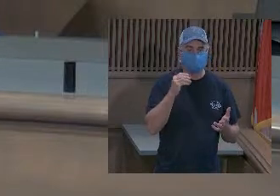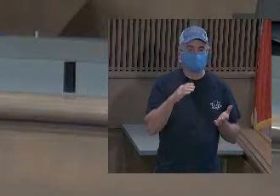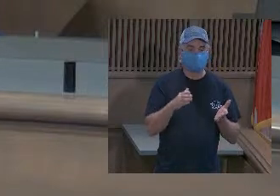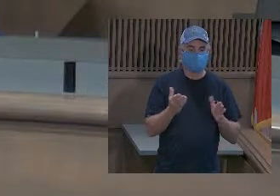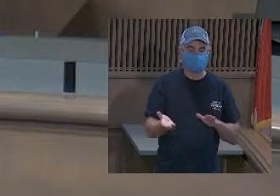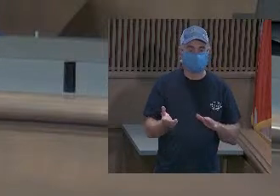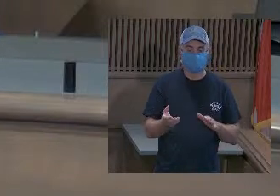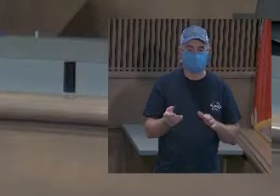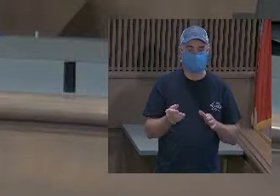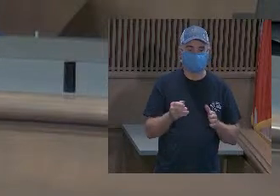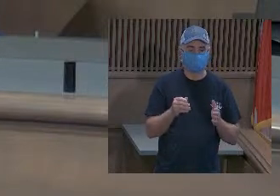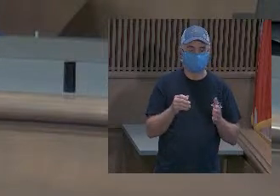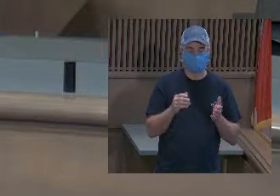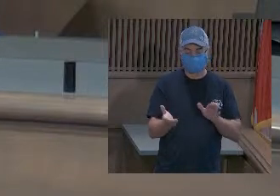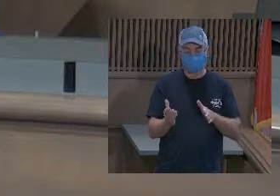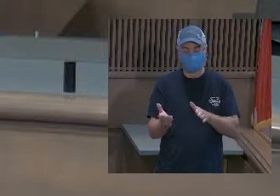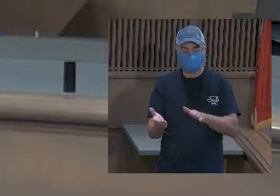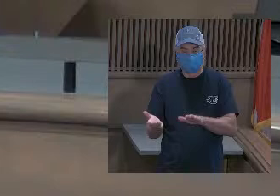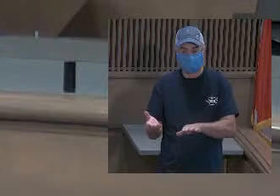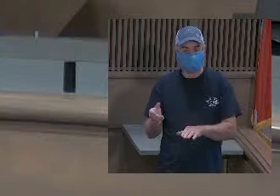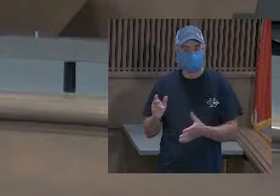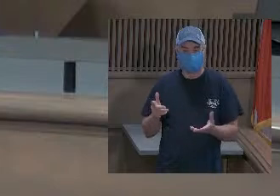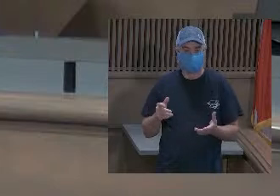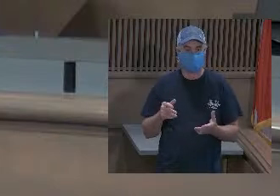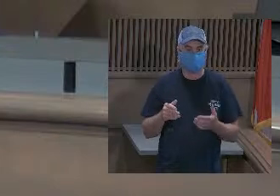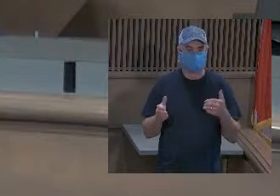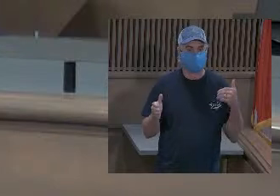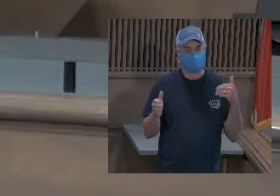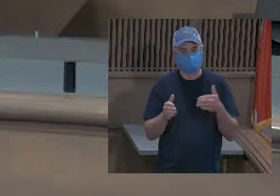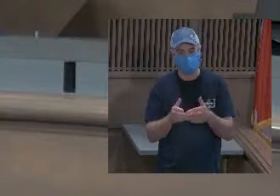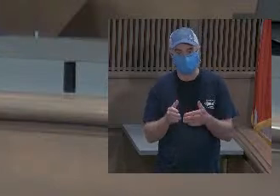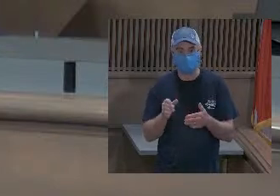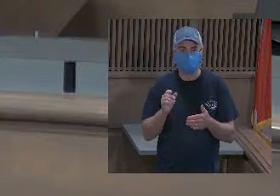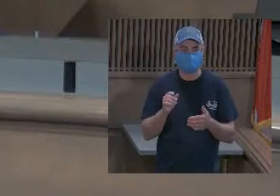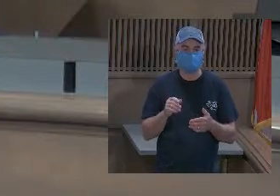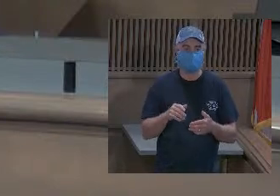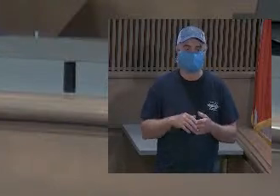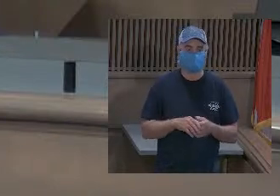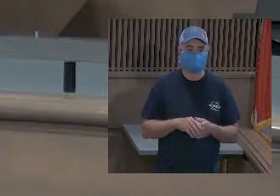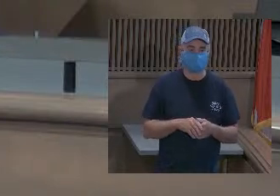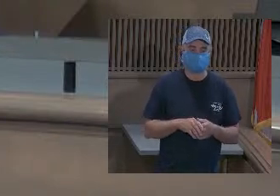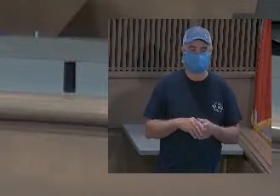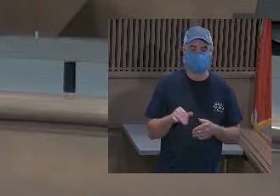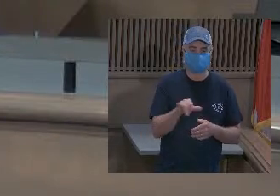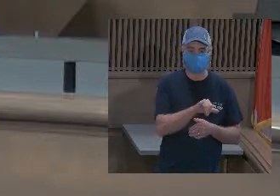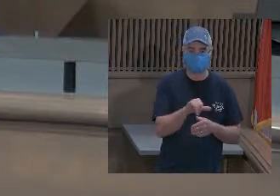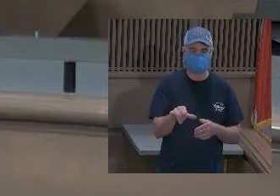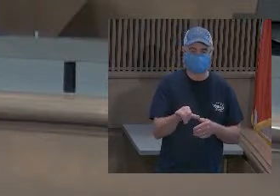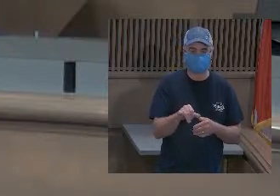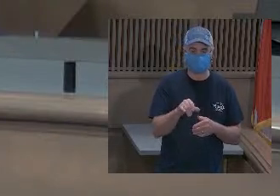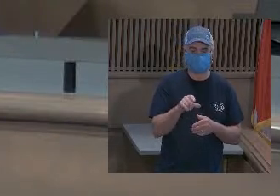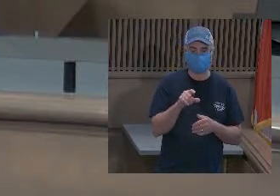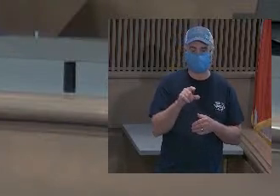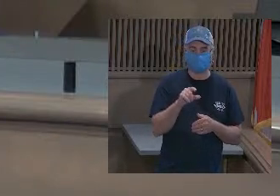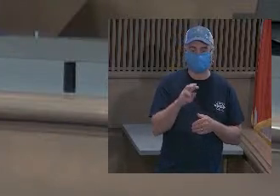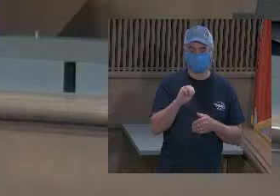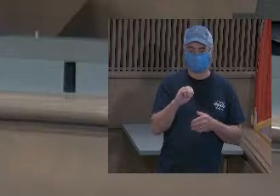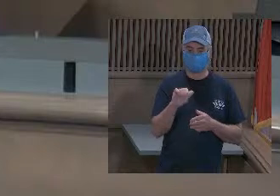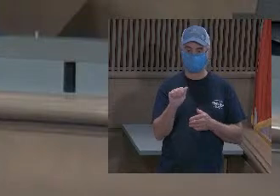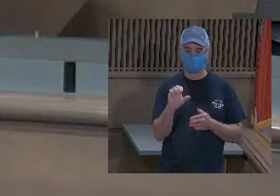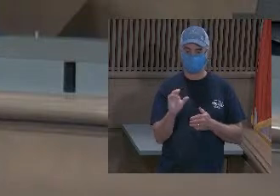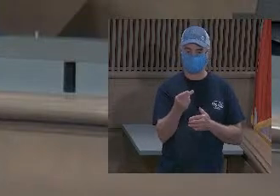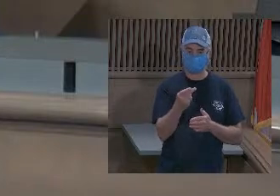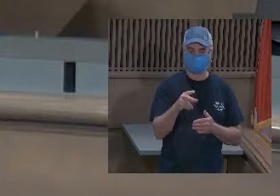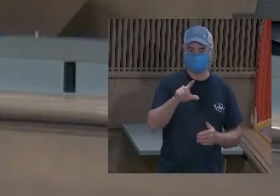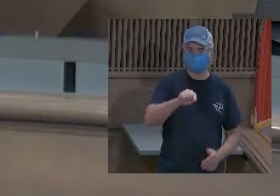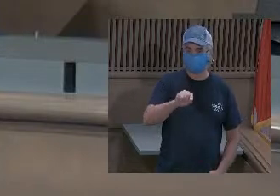deaths at a rate that appear to be approaching, if not surpassing, where we were a year ago. The virus